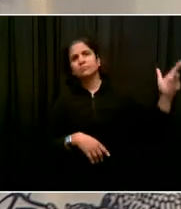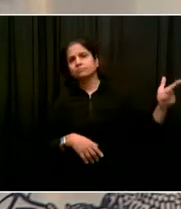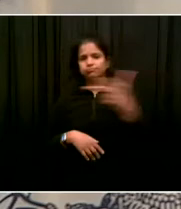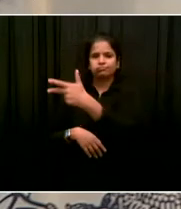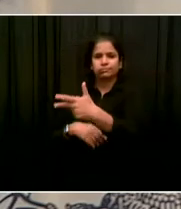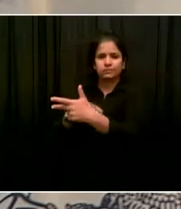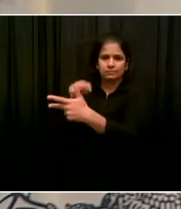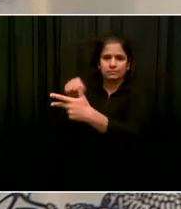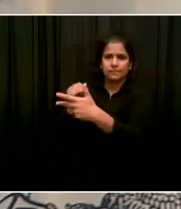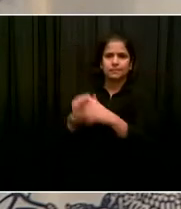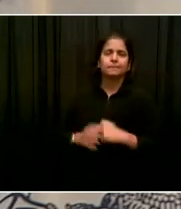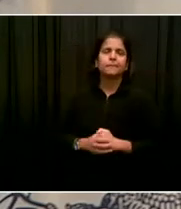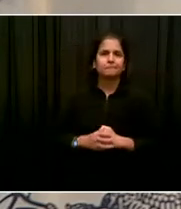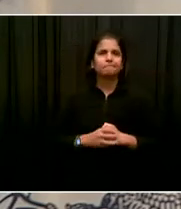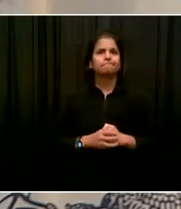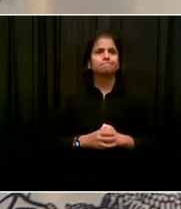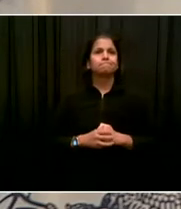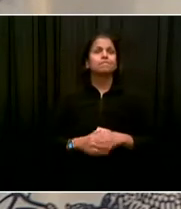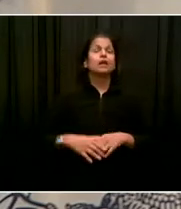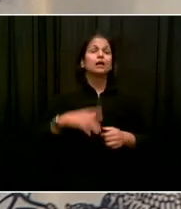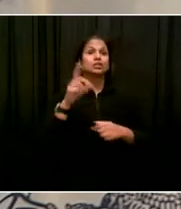you very much. Dr. Chox, you want to add?